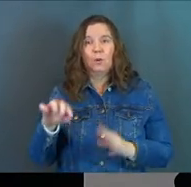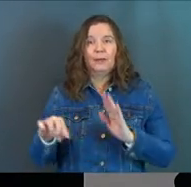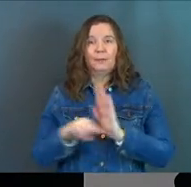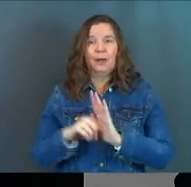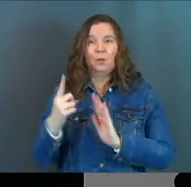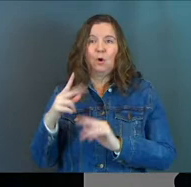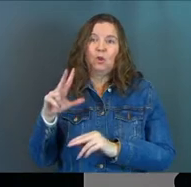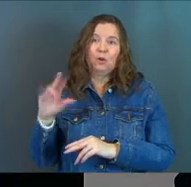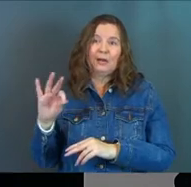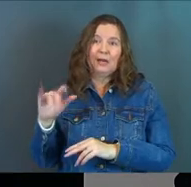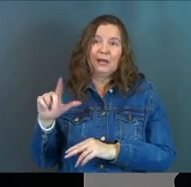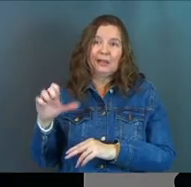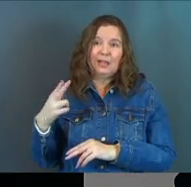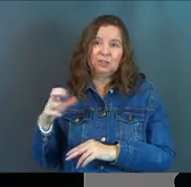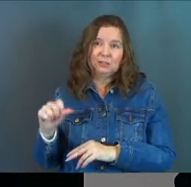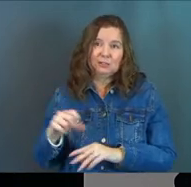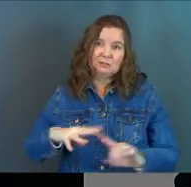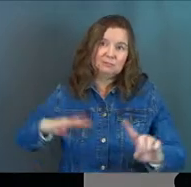1, the 39 lashes.